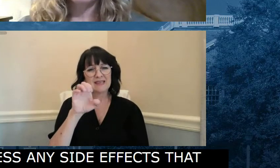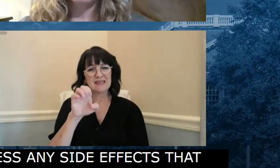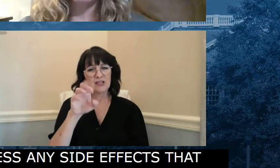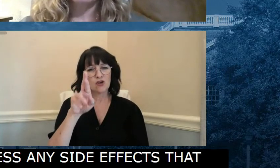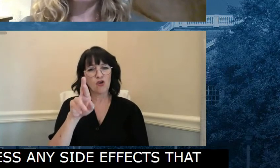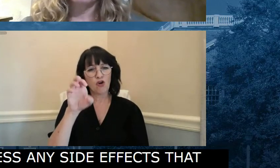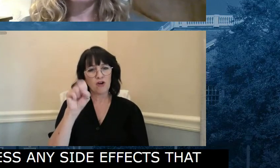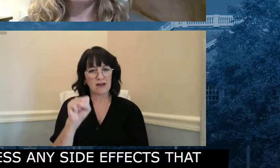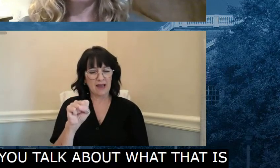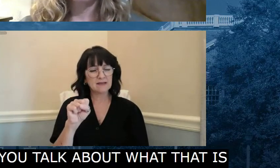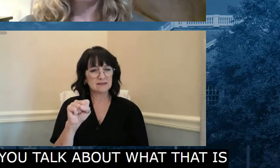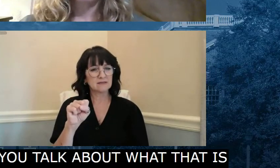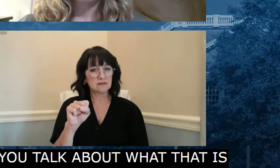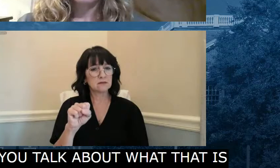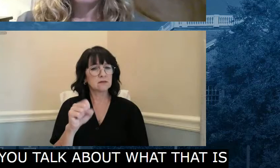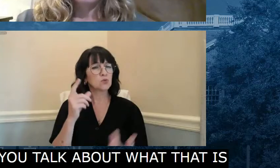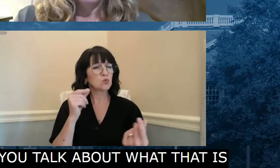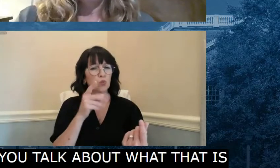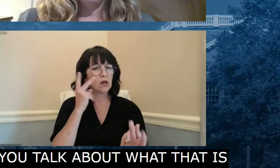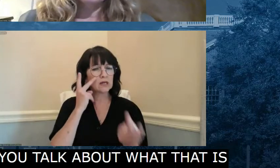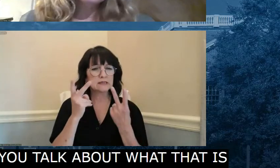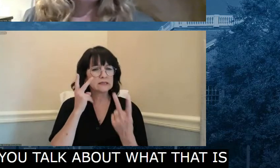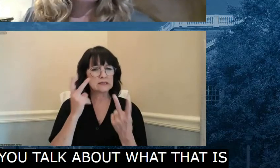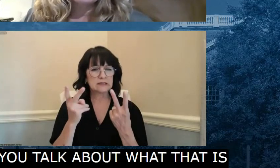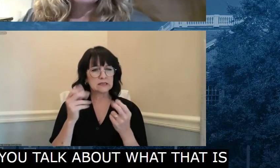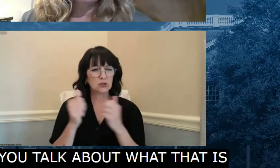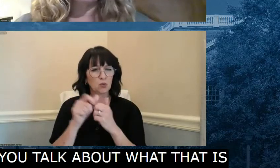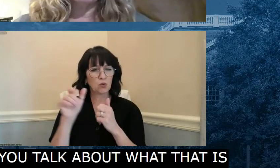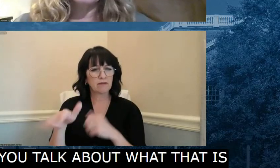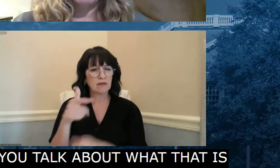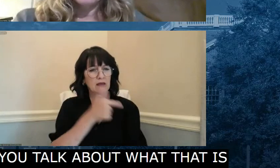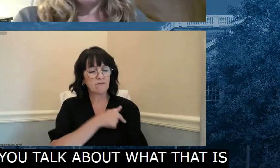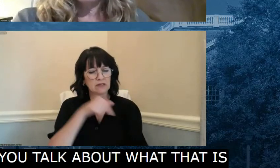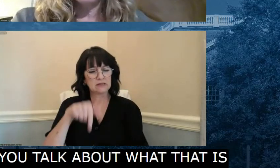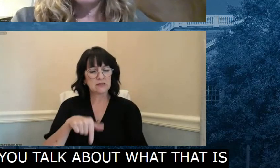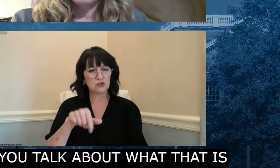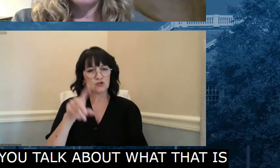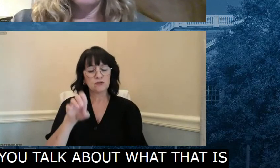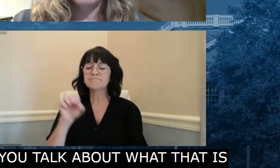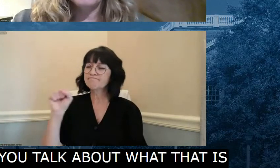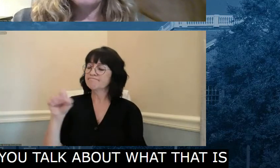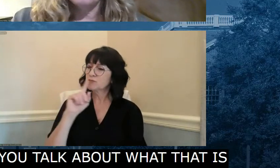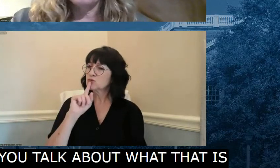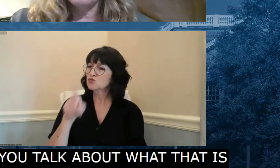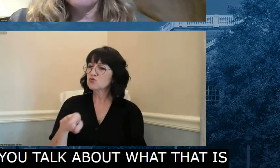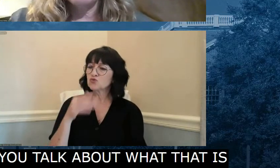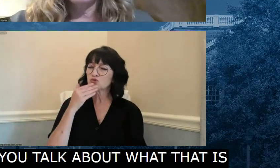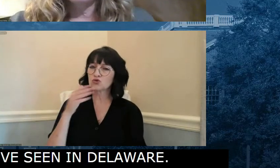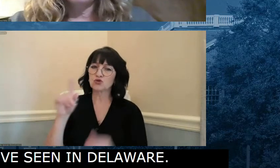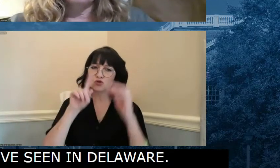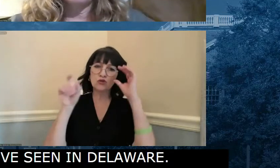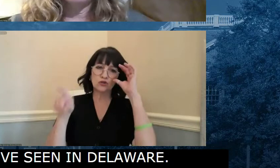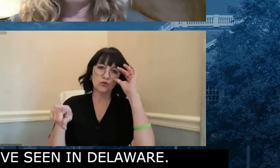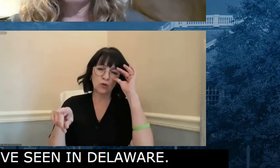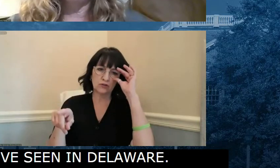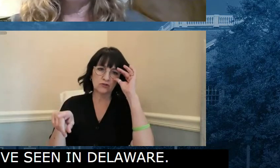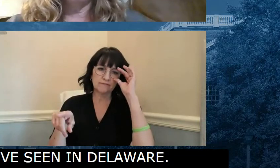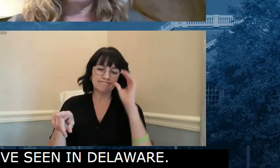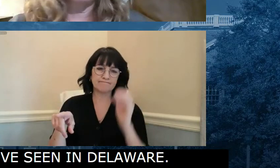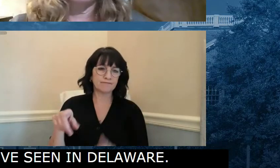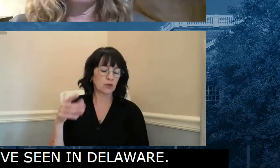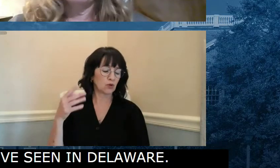from the vaccine in Delaware? Yeah, sure. And it's a really great question. And I think never in